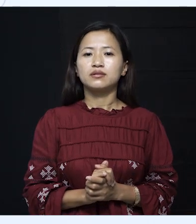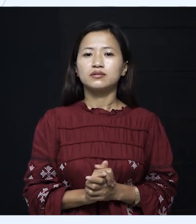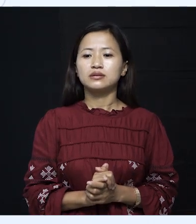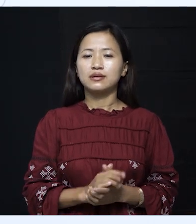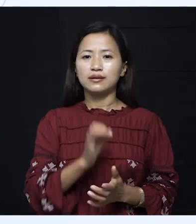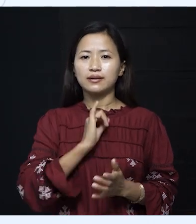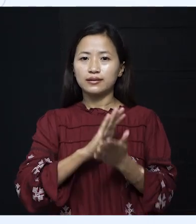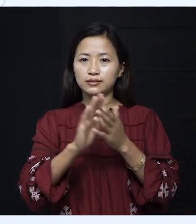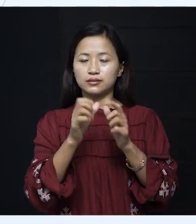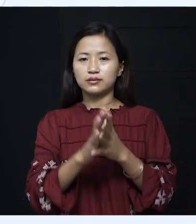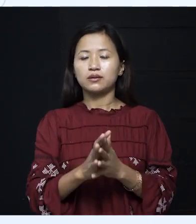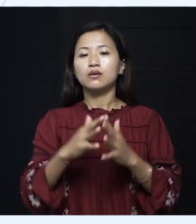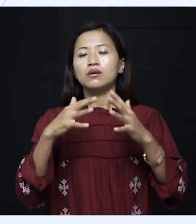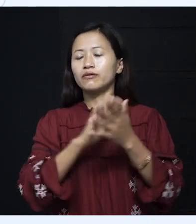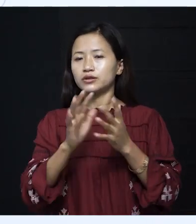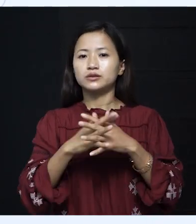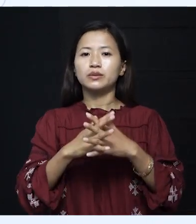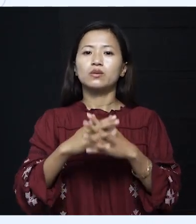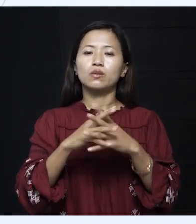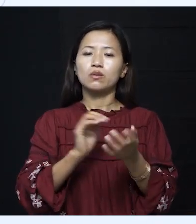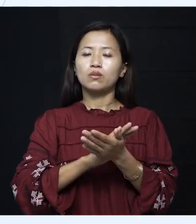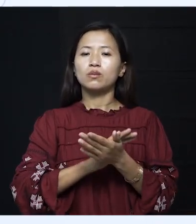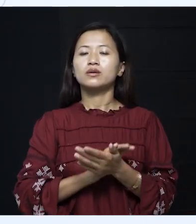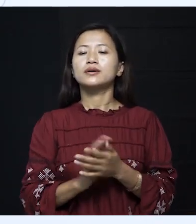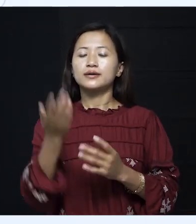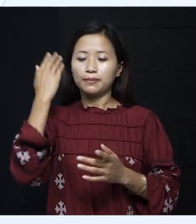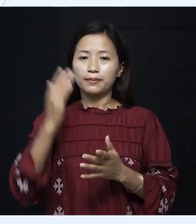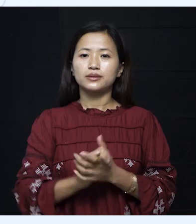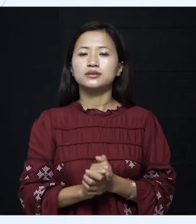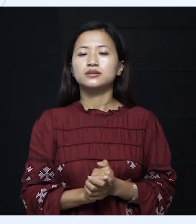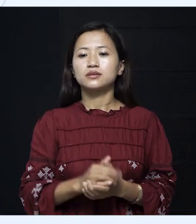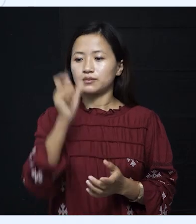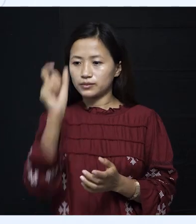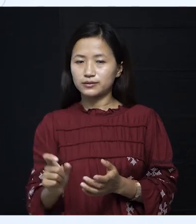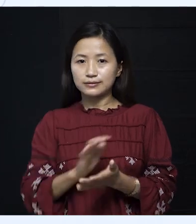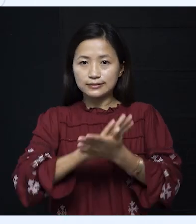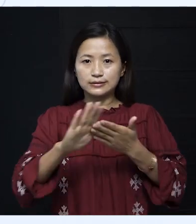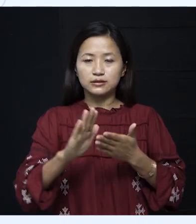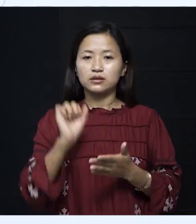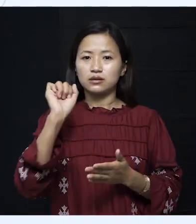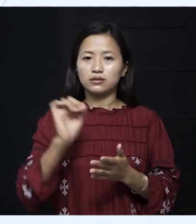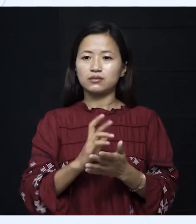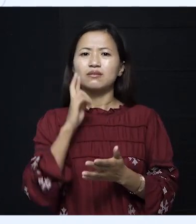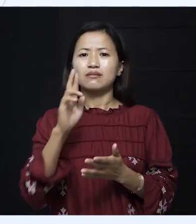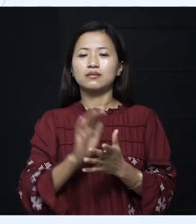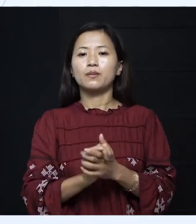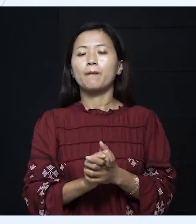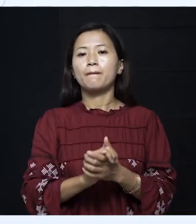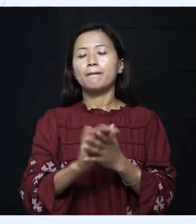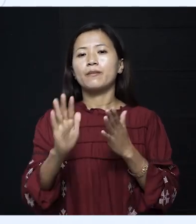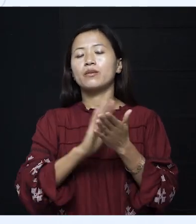had finished my homework at a certain point of time in the past. The person has done his or her homework